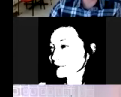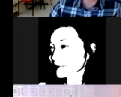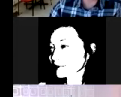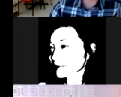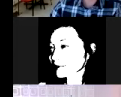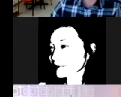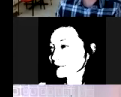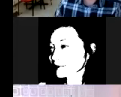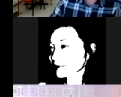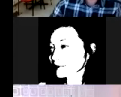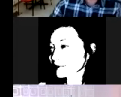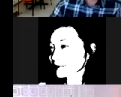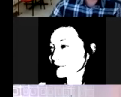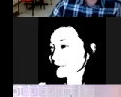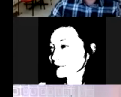within a brain circuit.